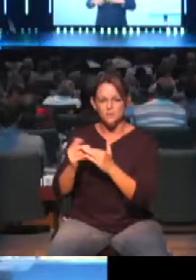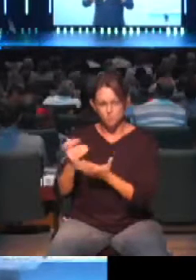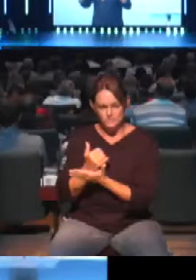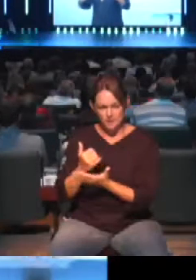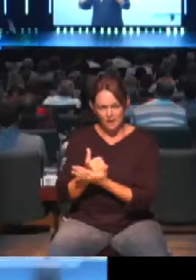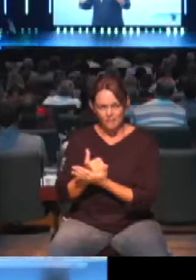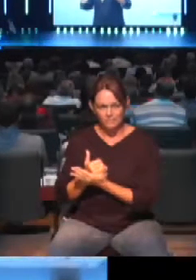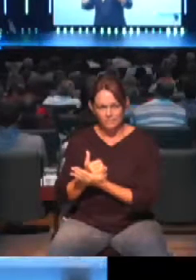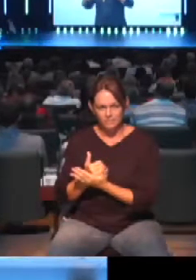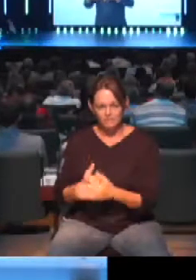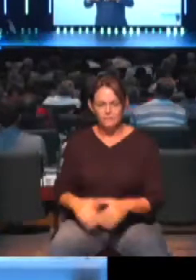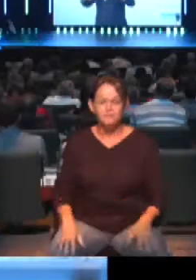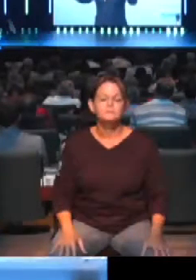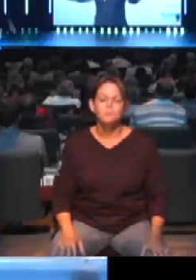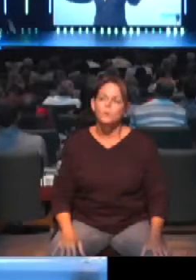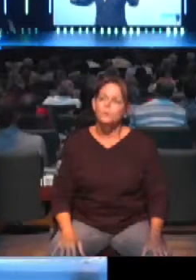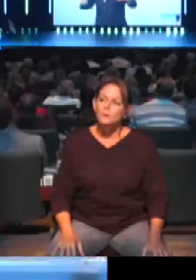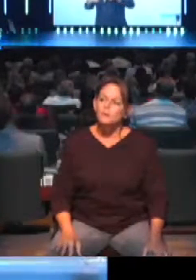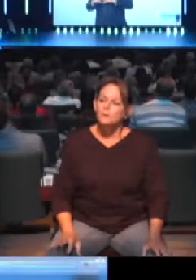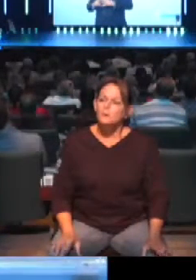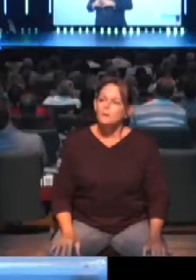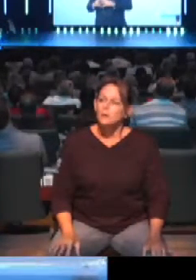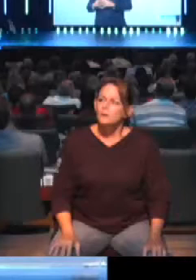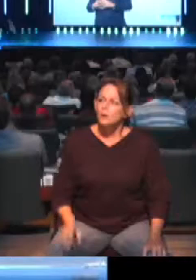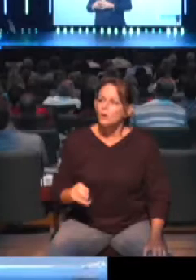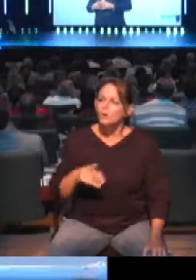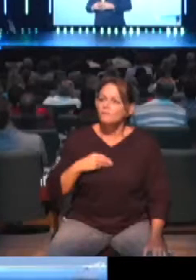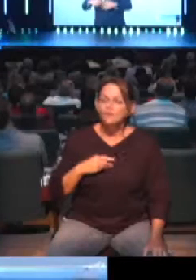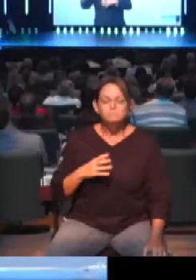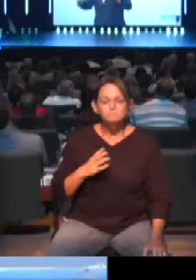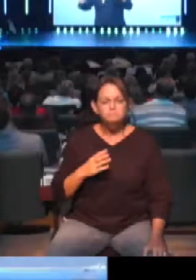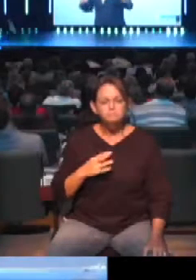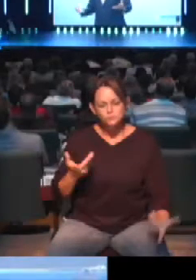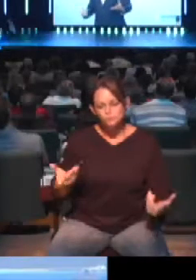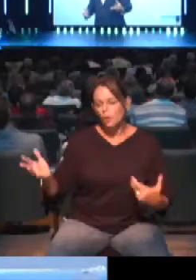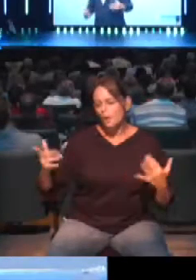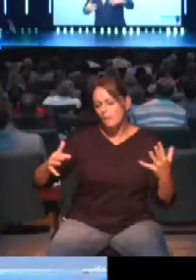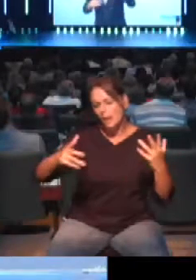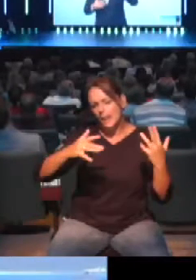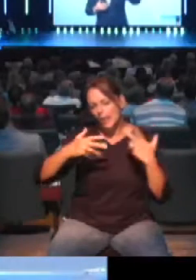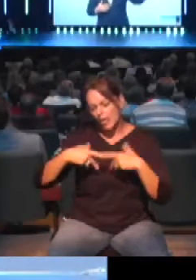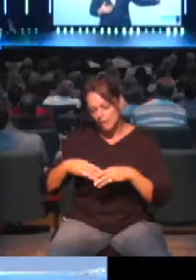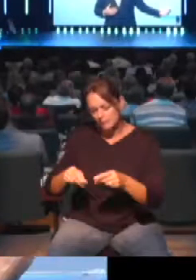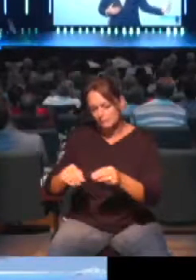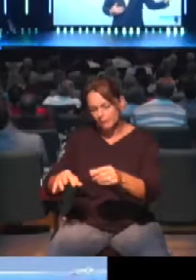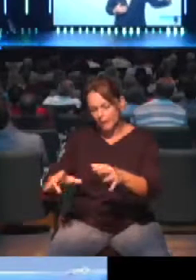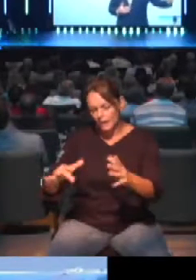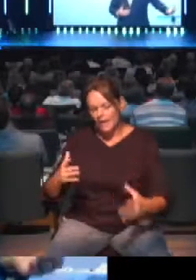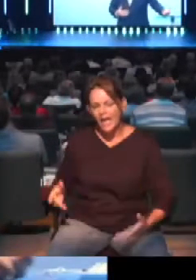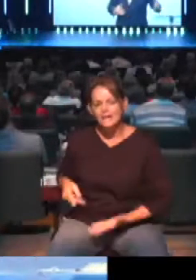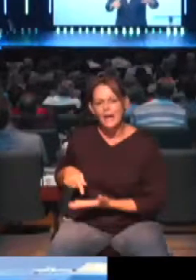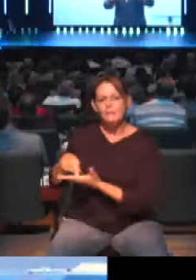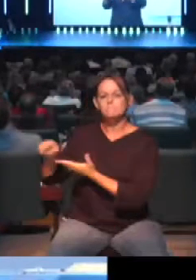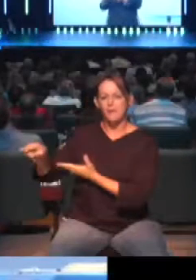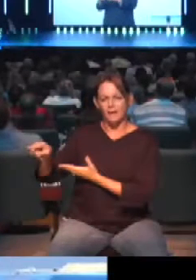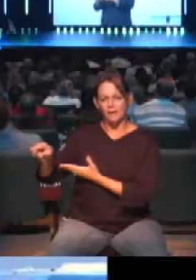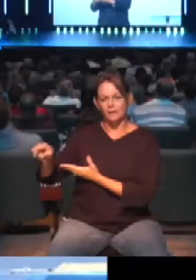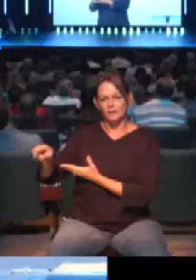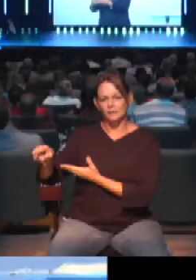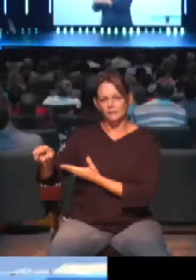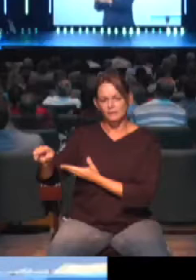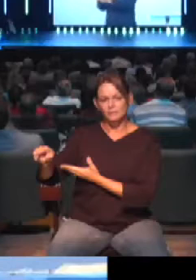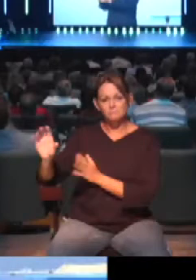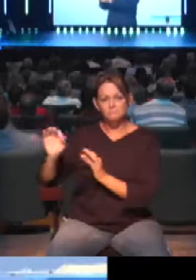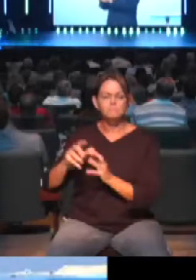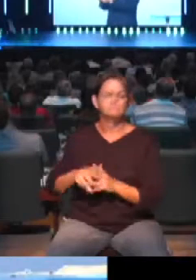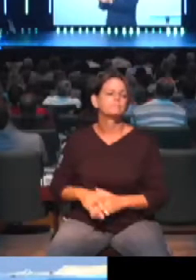And so I said, so I say to you, okay, I accept that price. So you come, you do the work, and then I pay you for your materials and your labor. And then let's just say